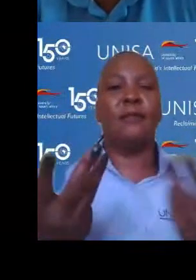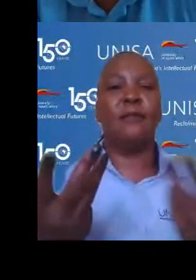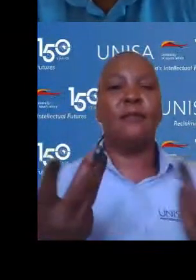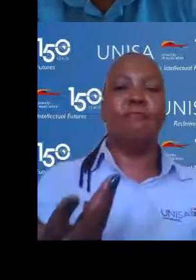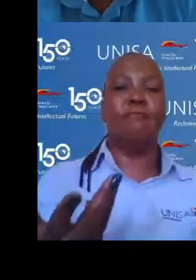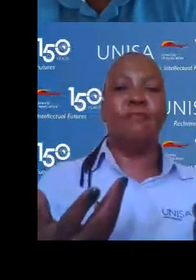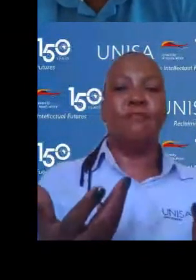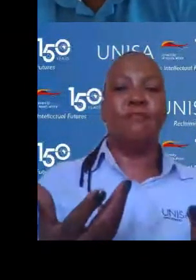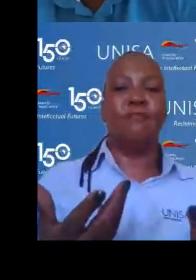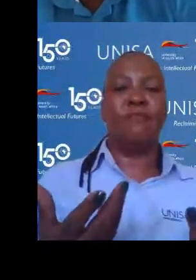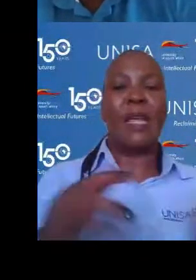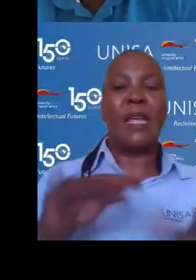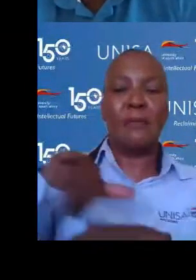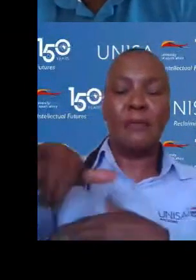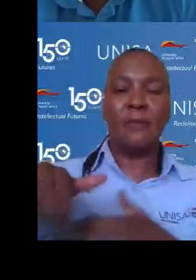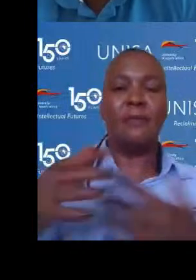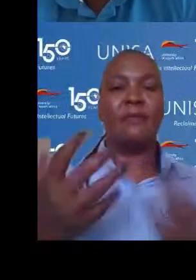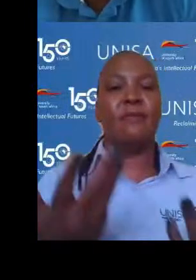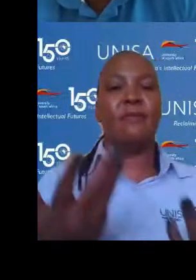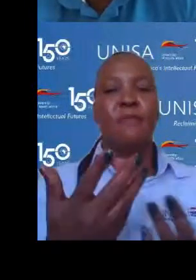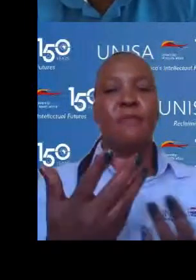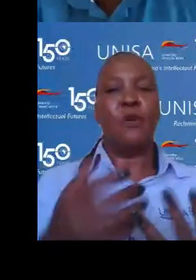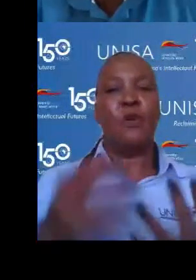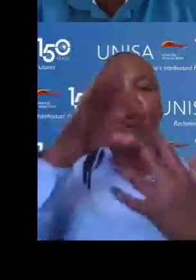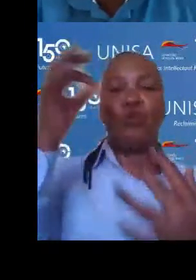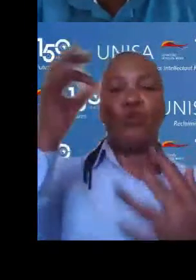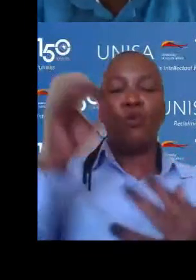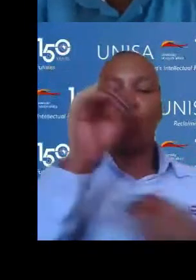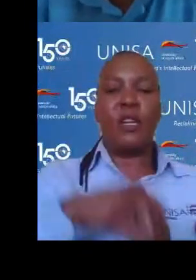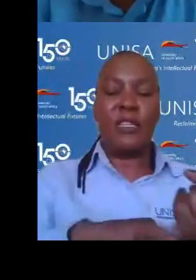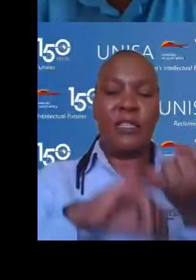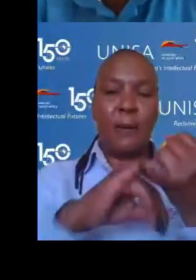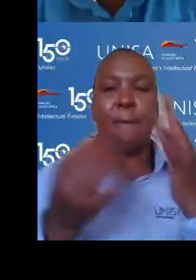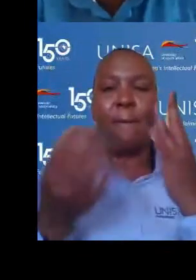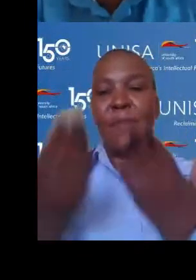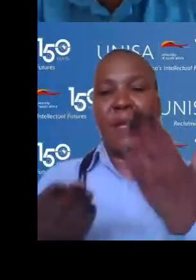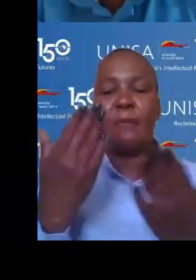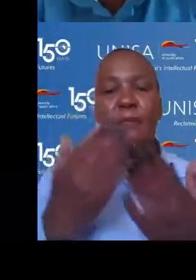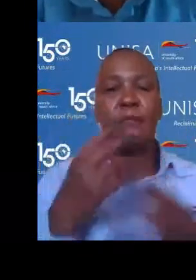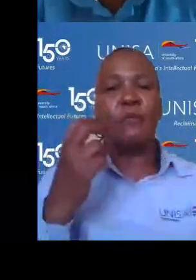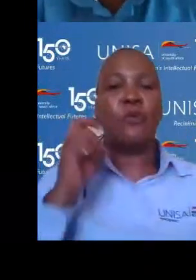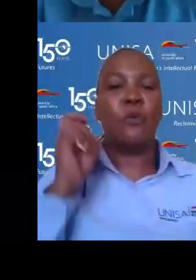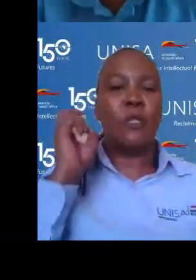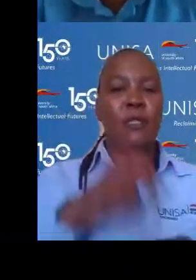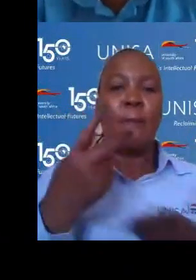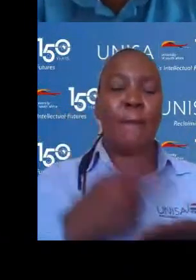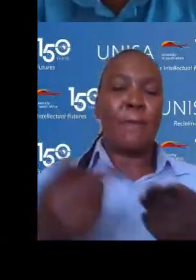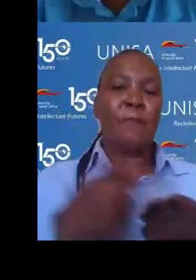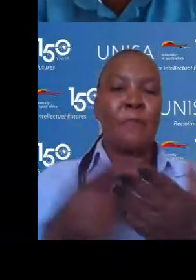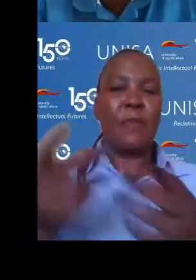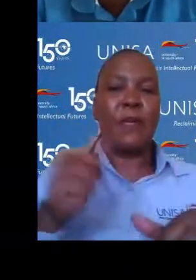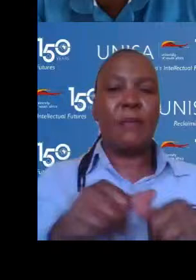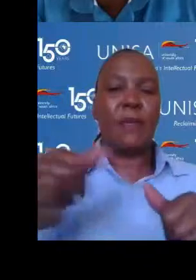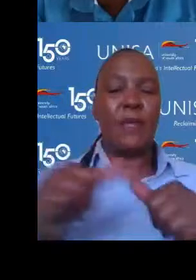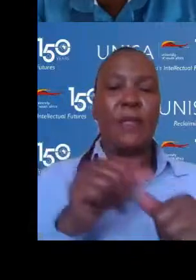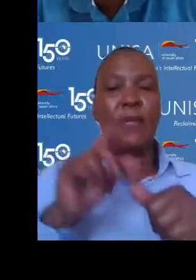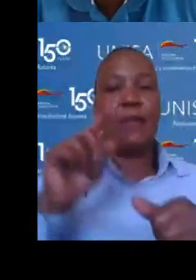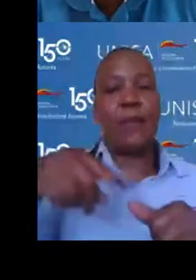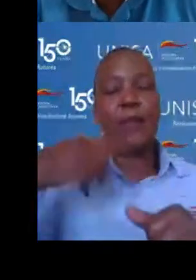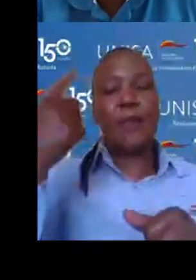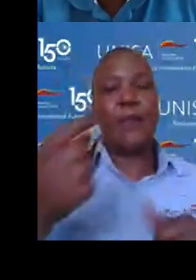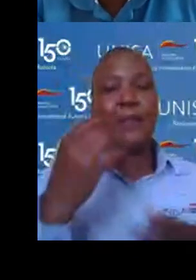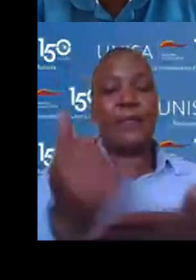exemptions, because you've already chosen your modules, but maybe you'll be better prepared in the next registration cycle if you were